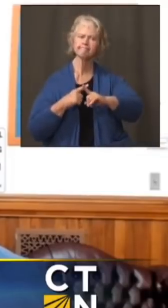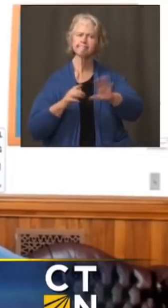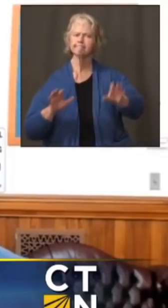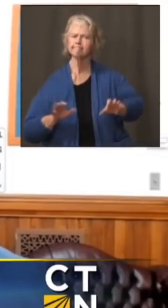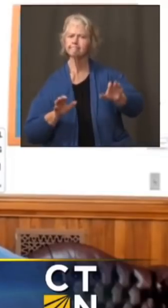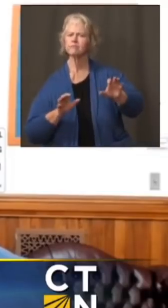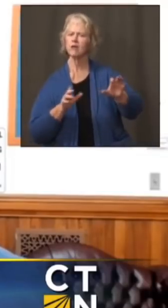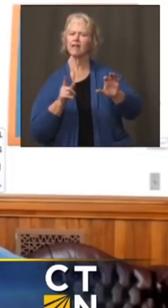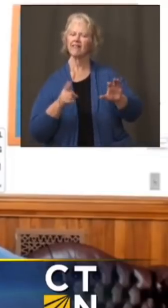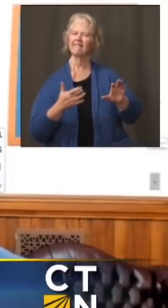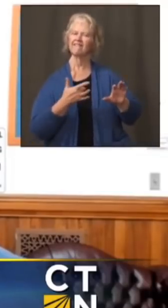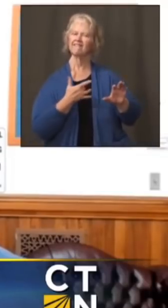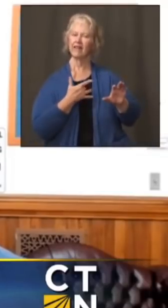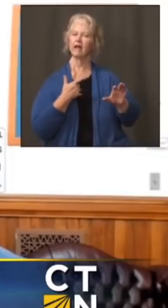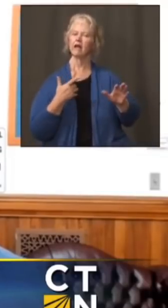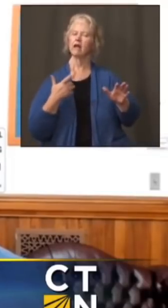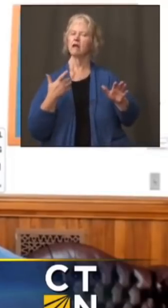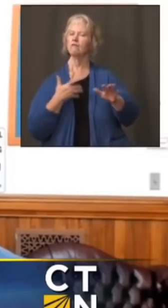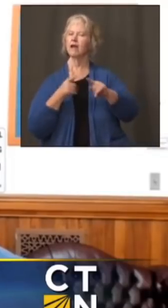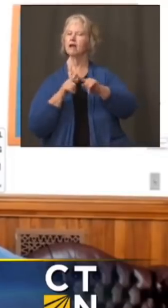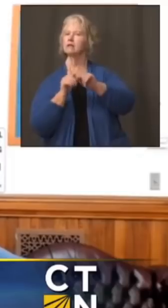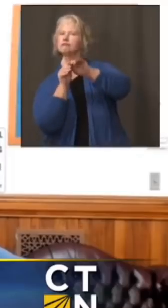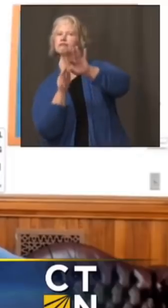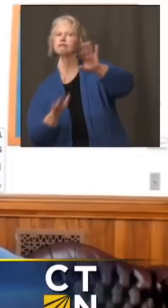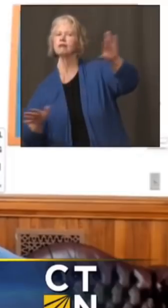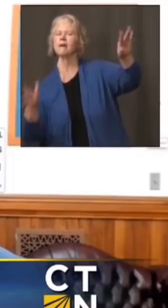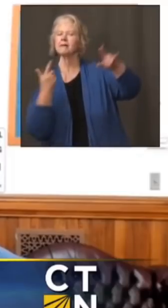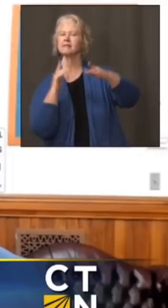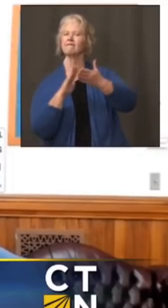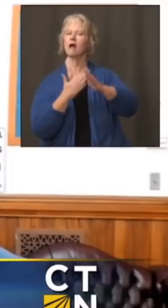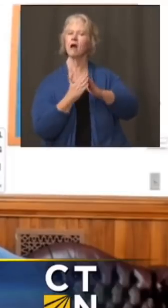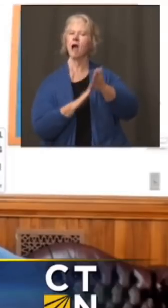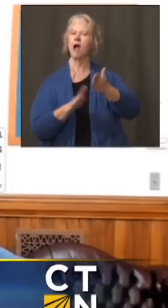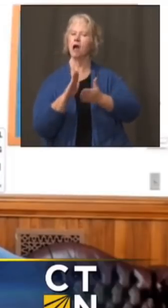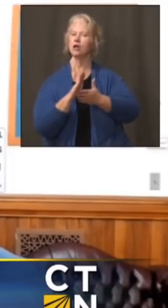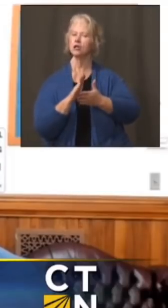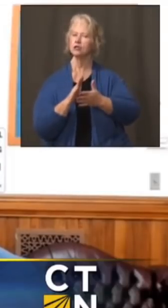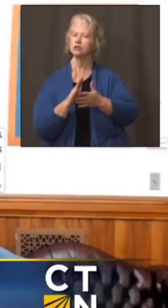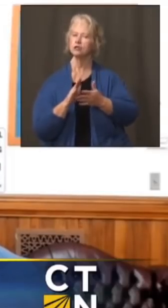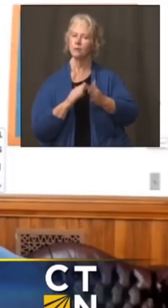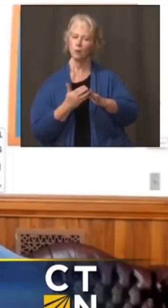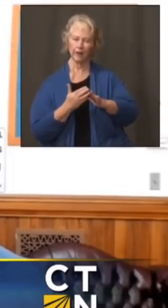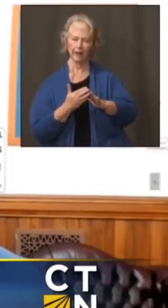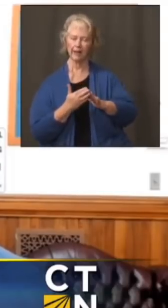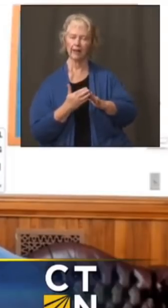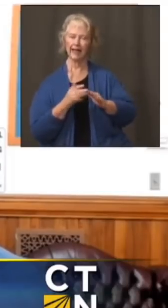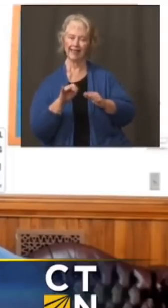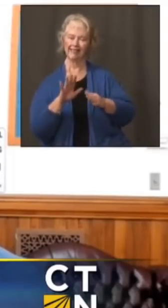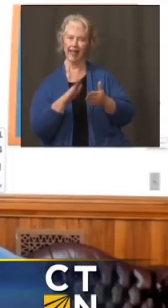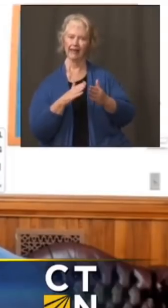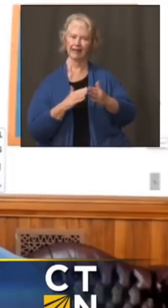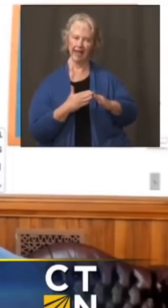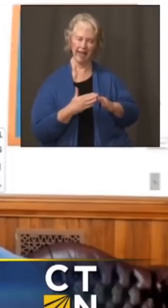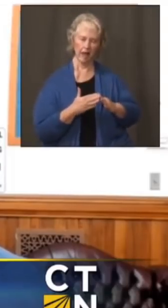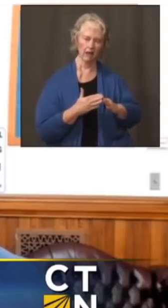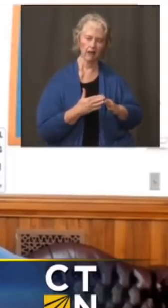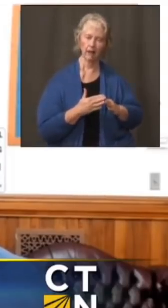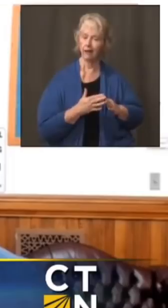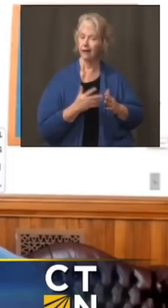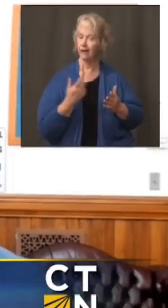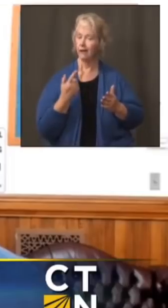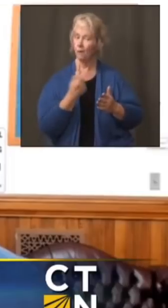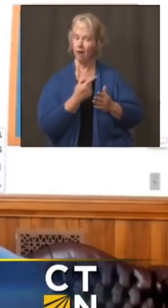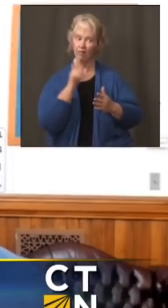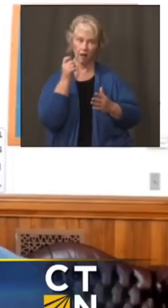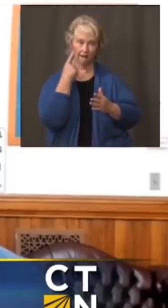what they felt was going to be a spread based upon the college communities and the colleges which are within their towns. I think one of the things that the governor